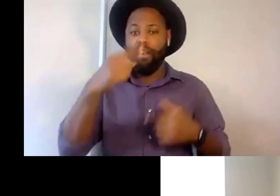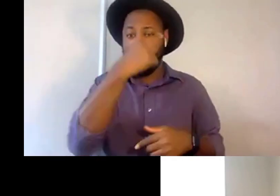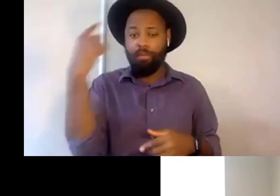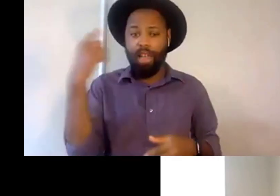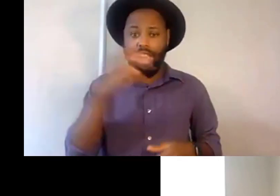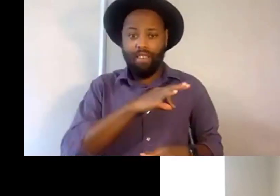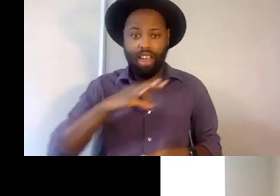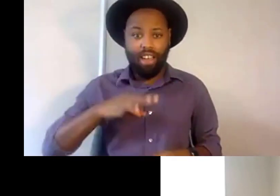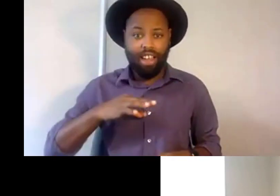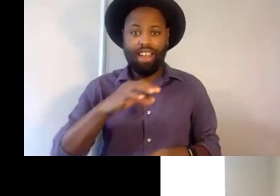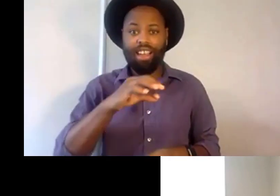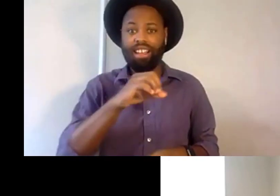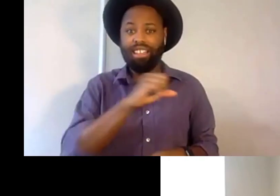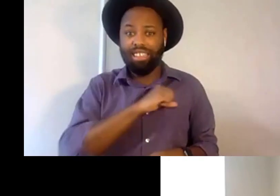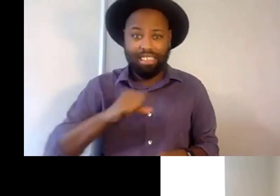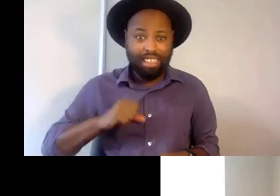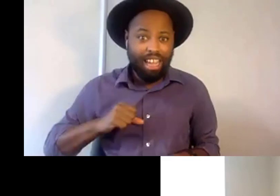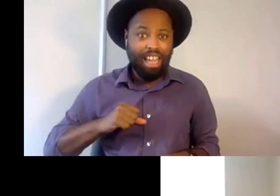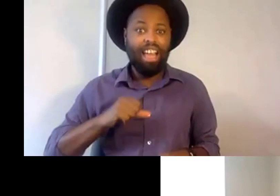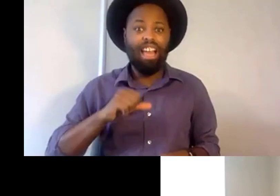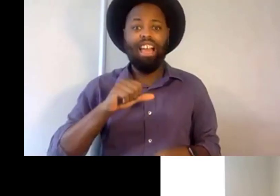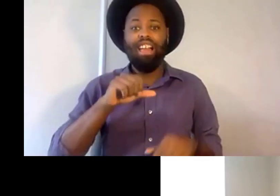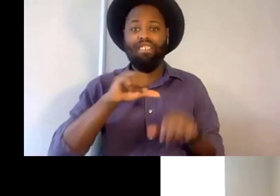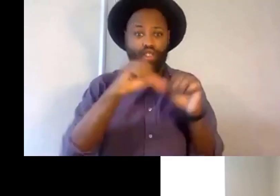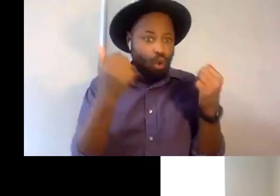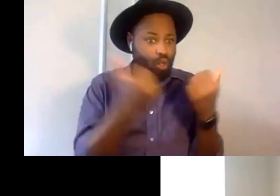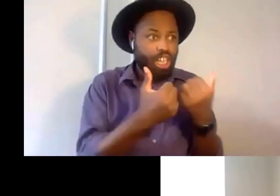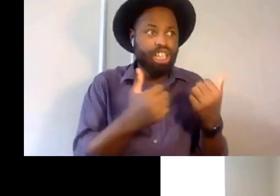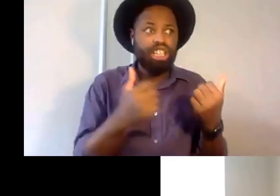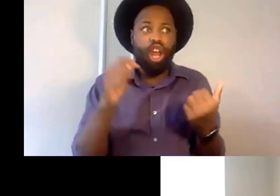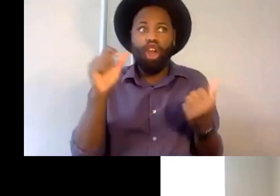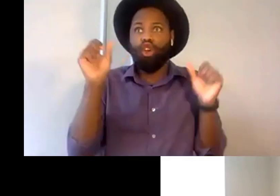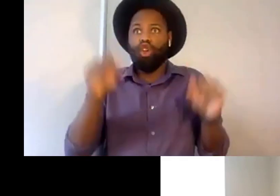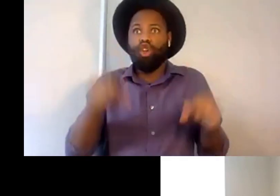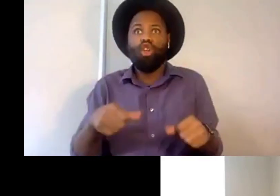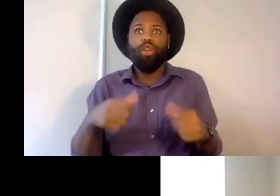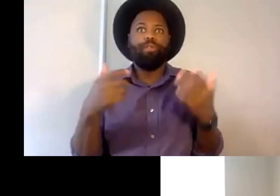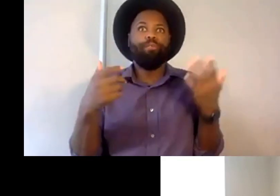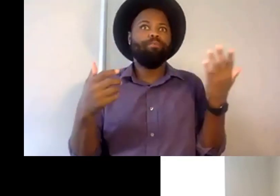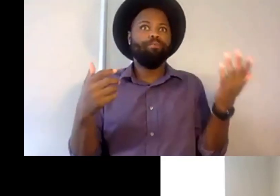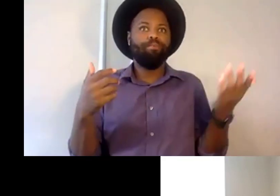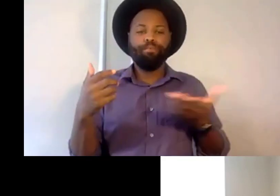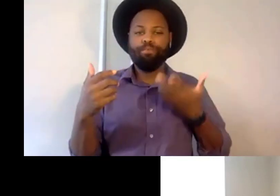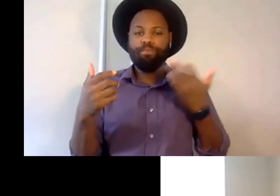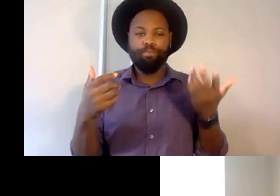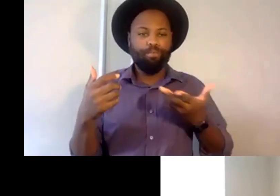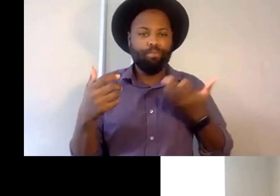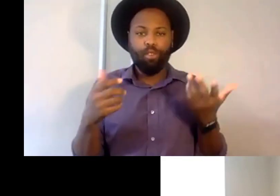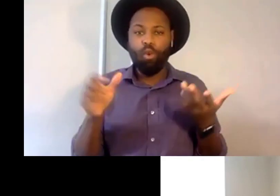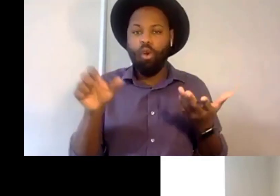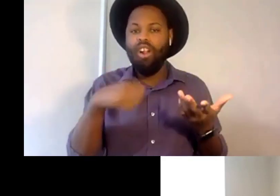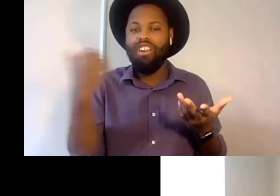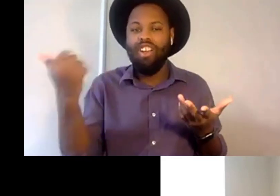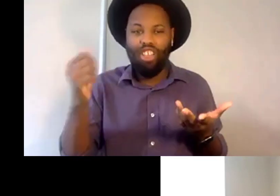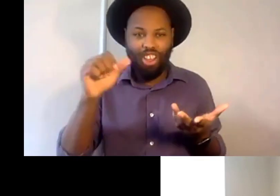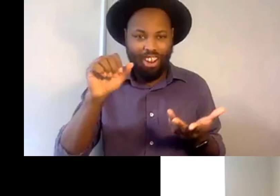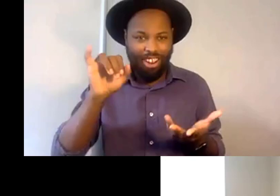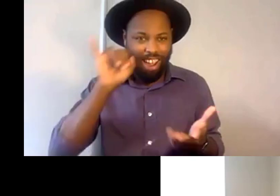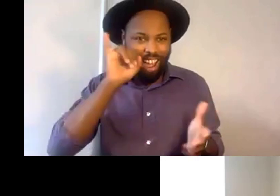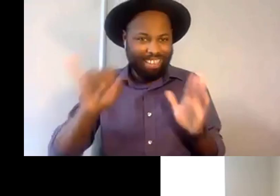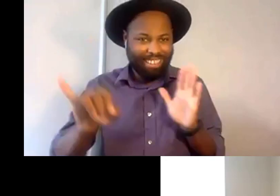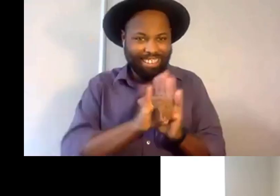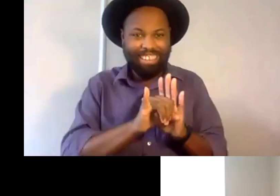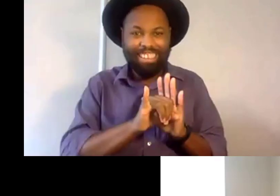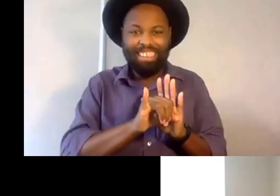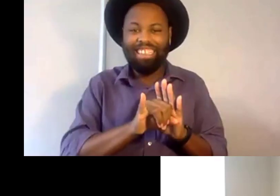Staff Association is something that could, or other identity kinds of